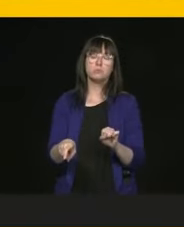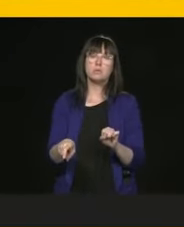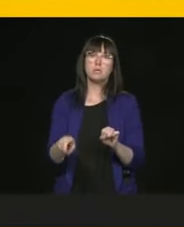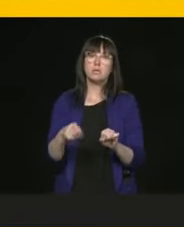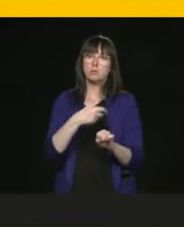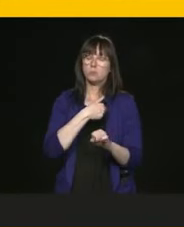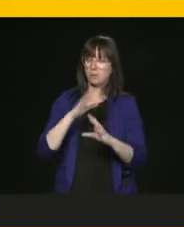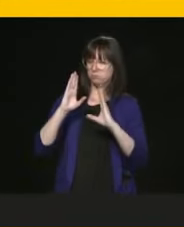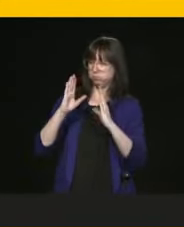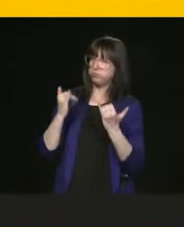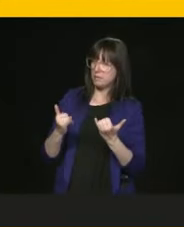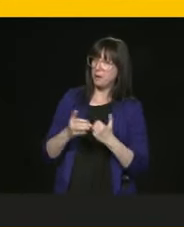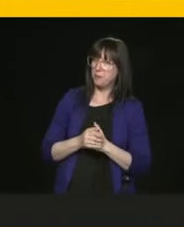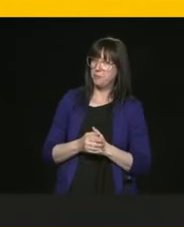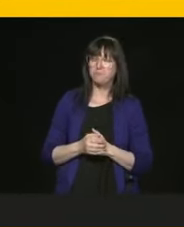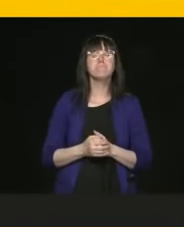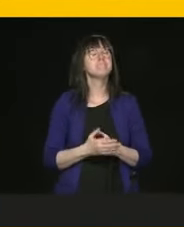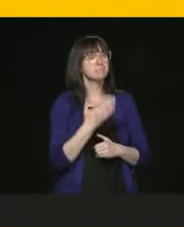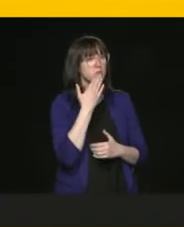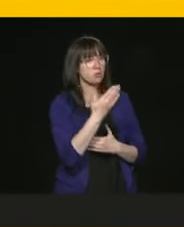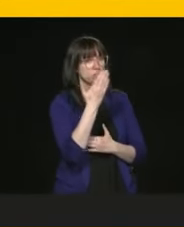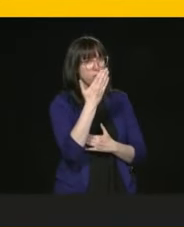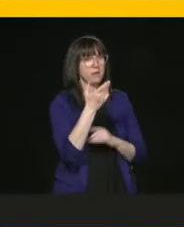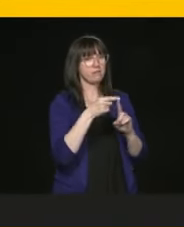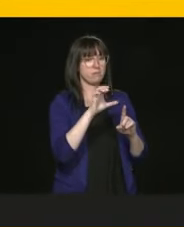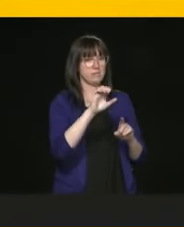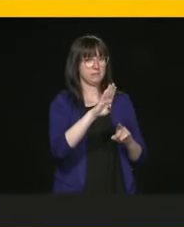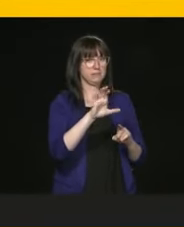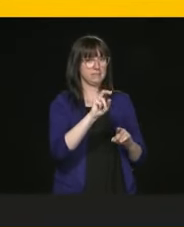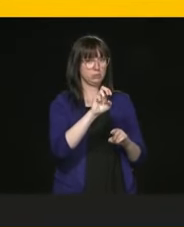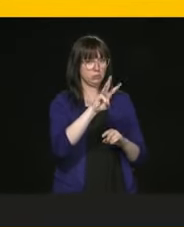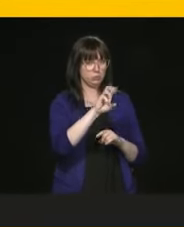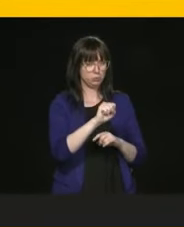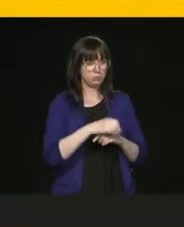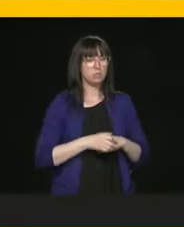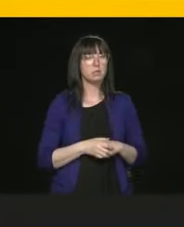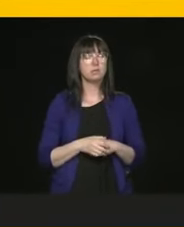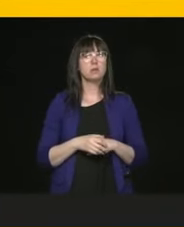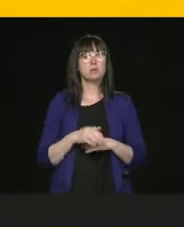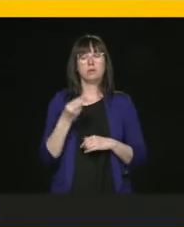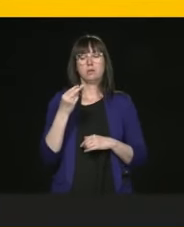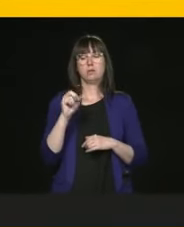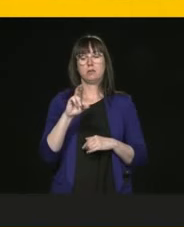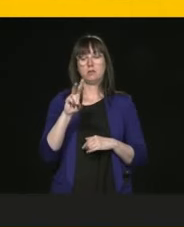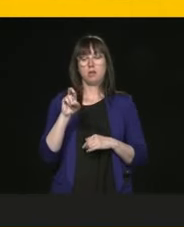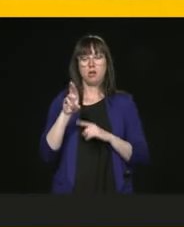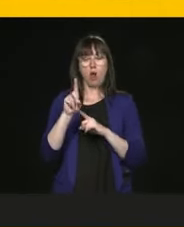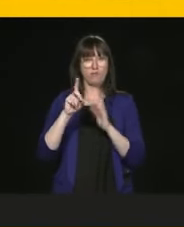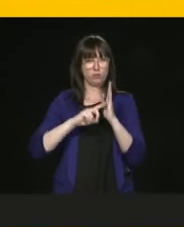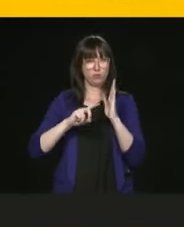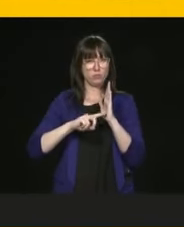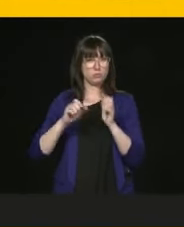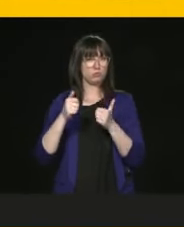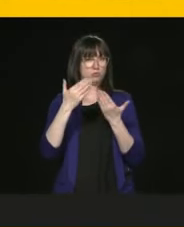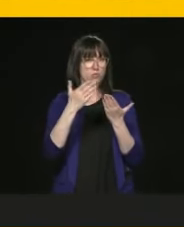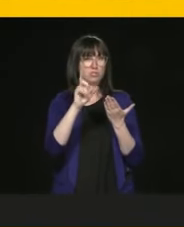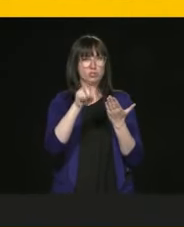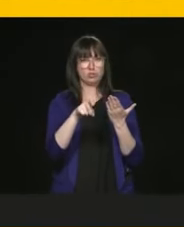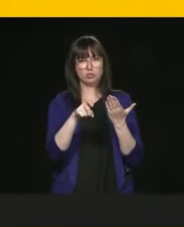now. Good morning, Prime Minister. Ashley Burke, CBC News. Harvard researchers have suggested that there needs to be at